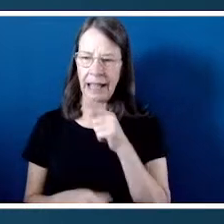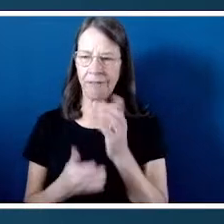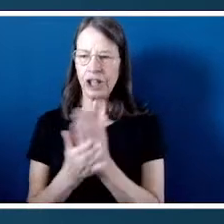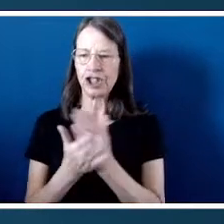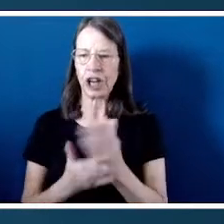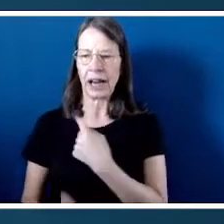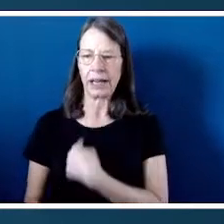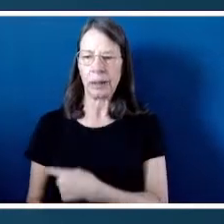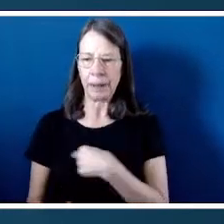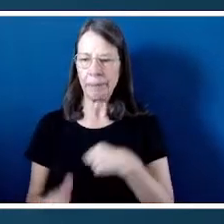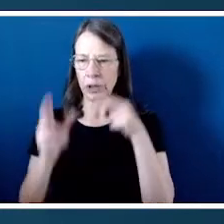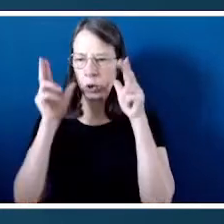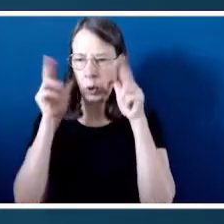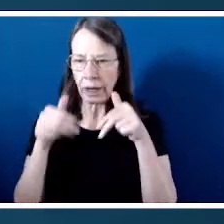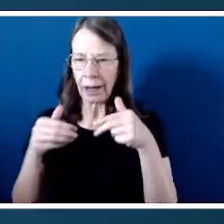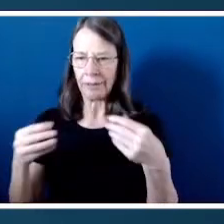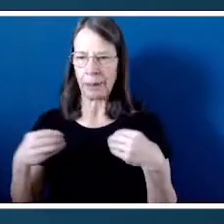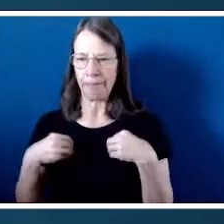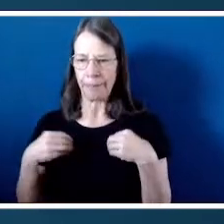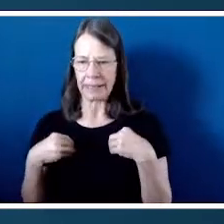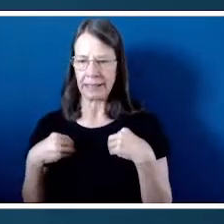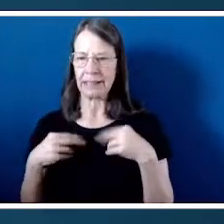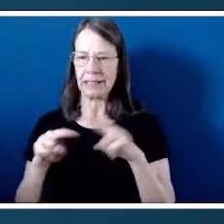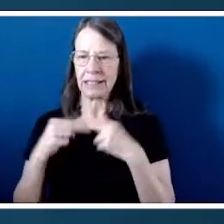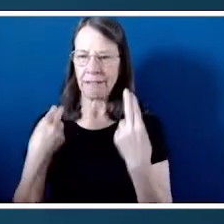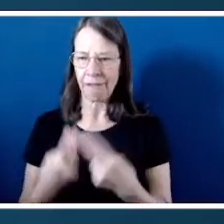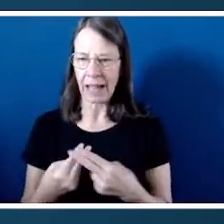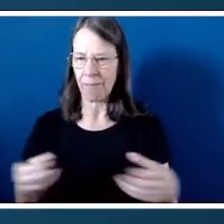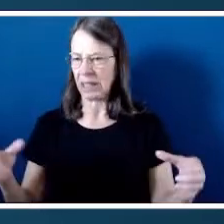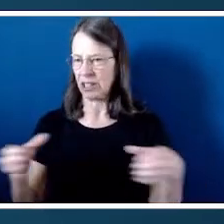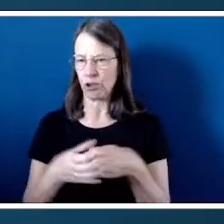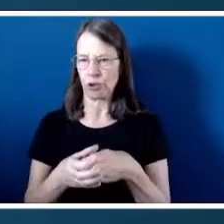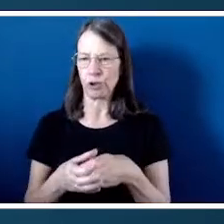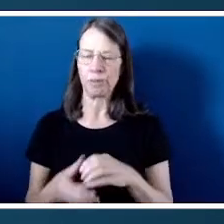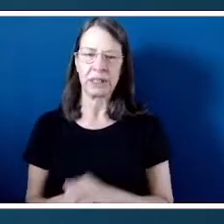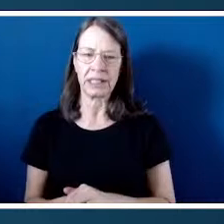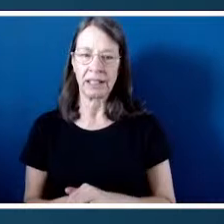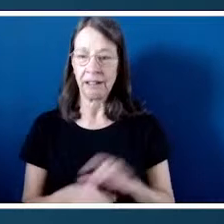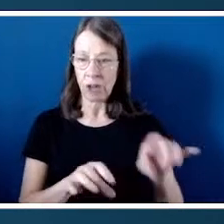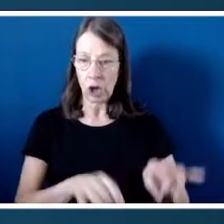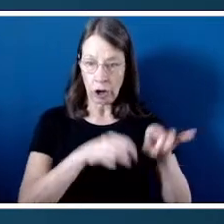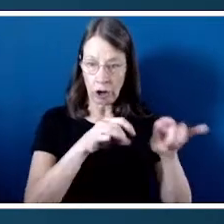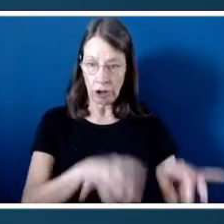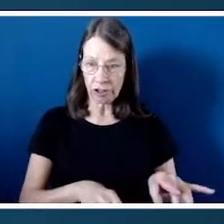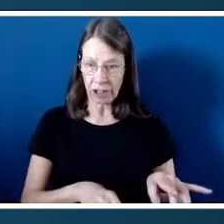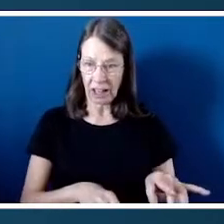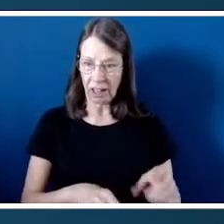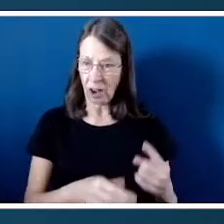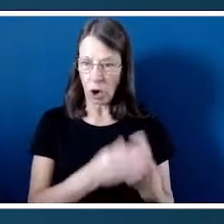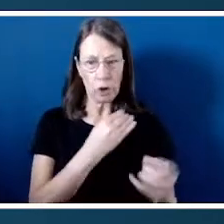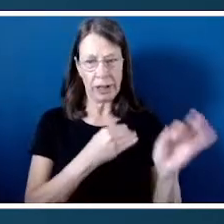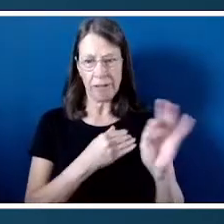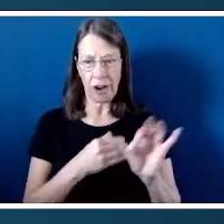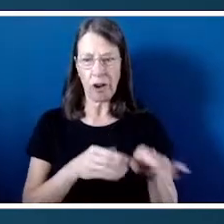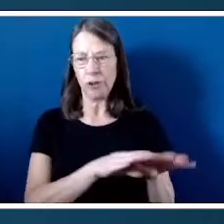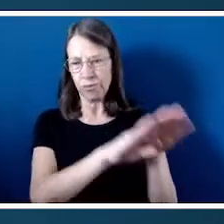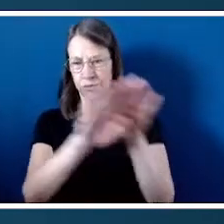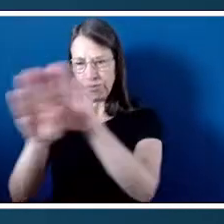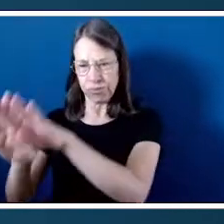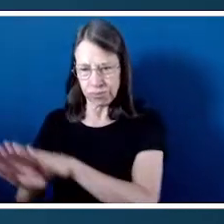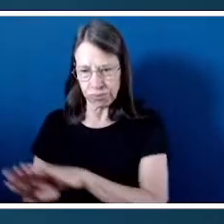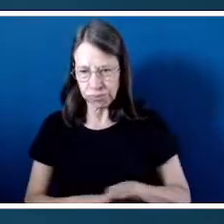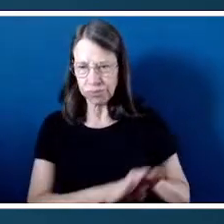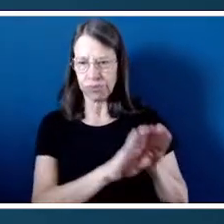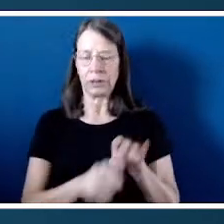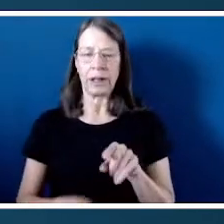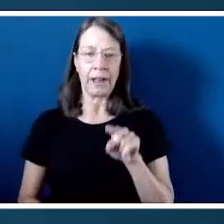businesses from Australia and from the Pacific, in Australia and across the region. This is